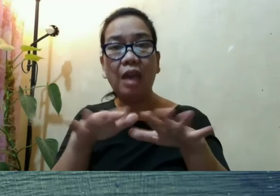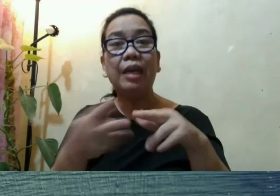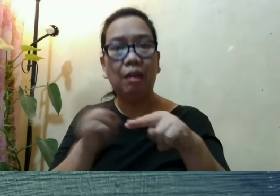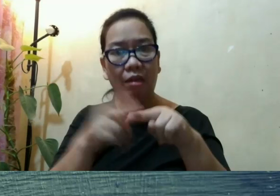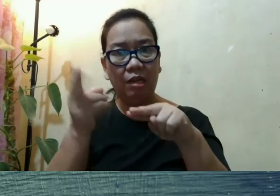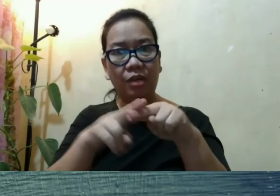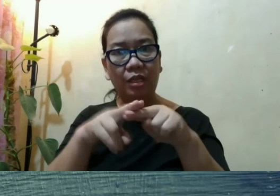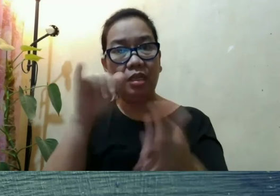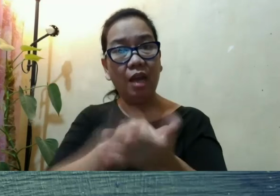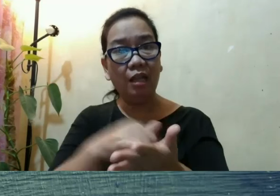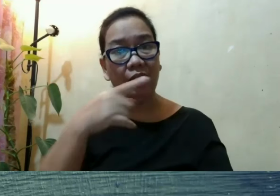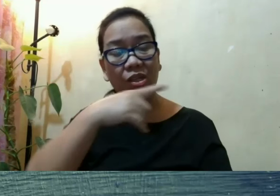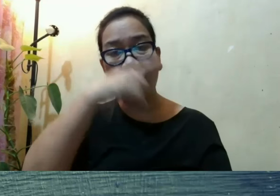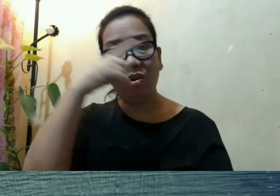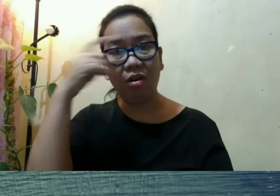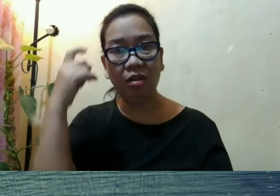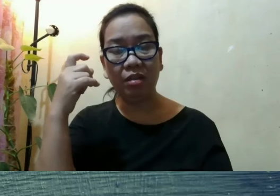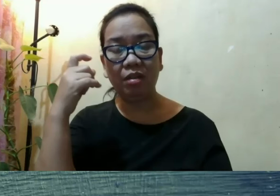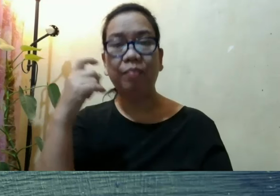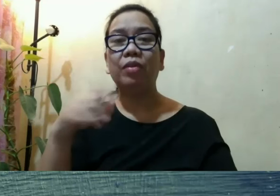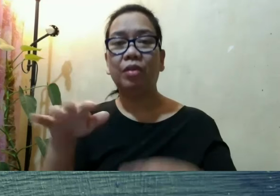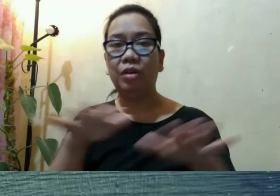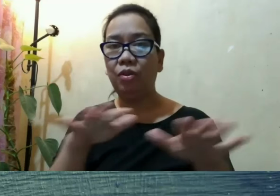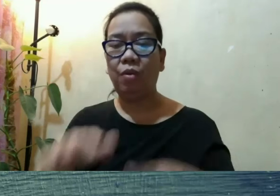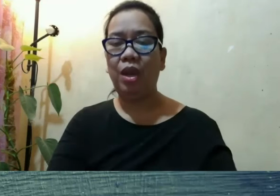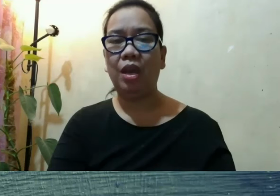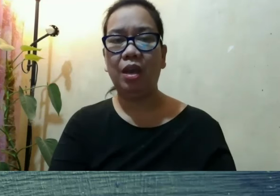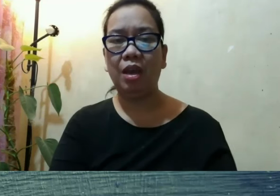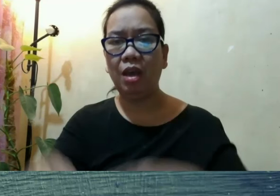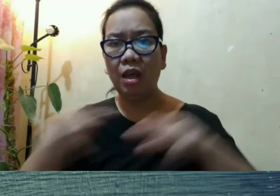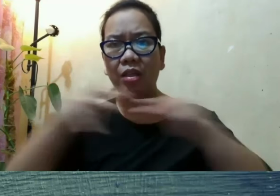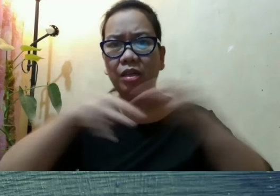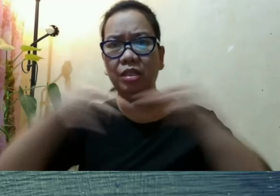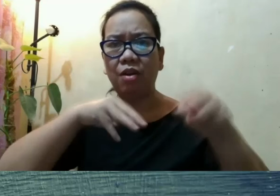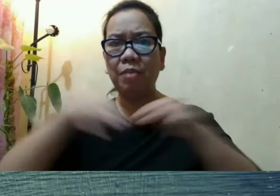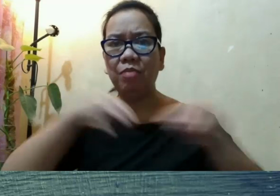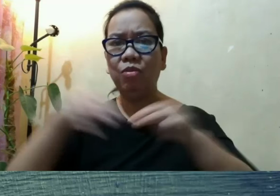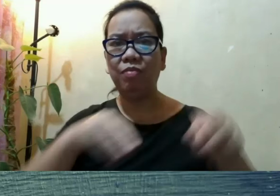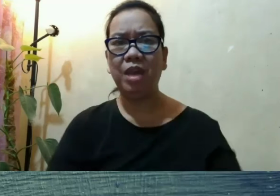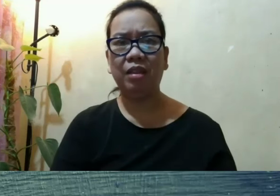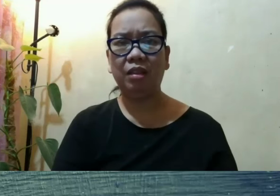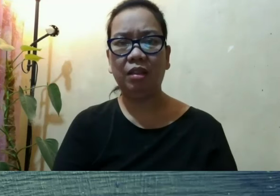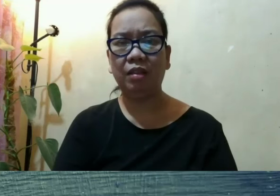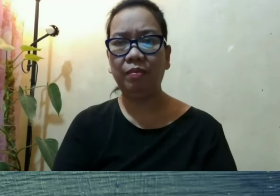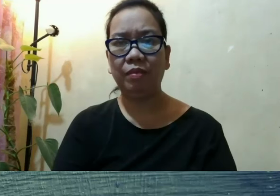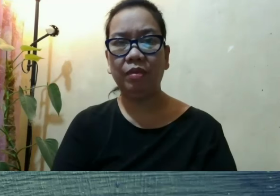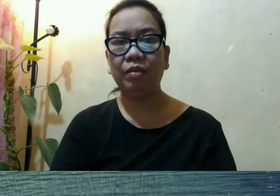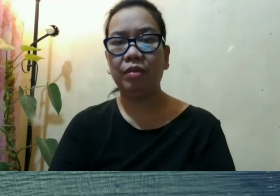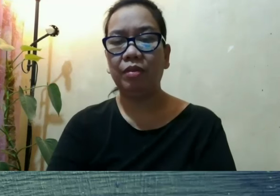area increase. That is cause earthquake. There's rapid movement.